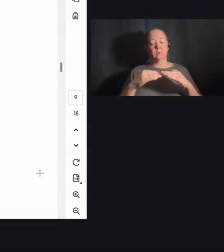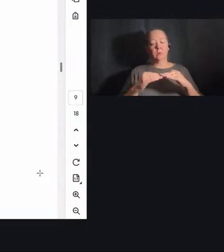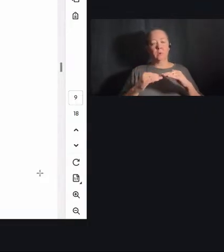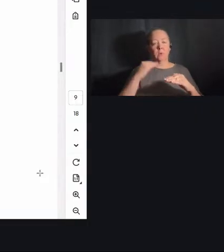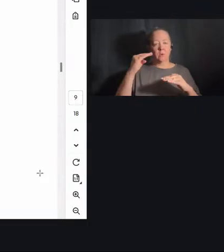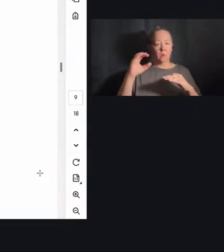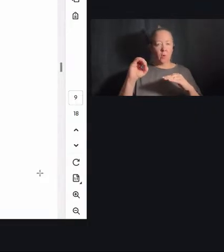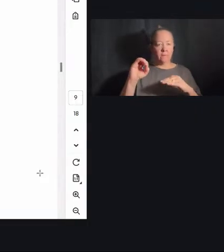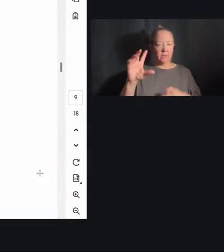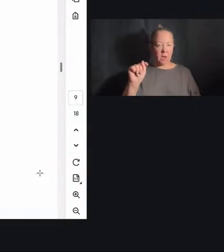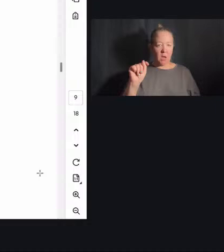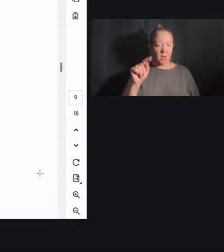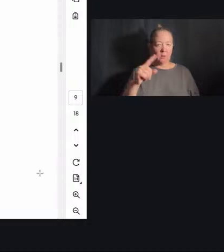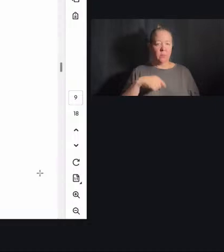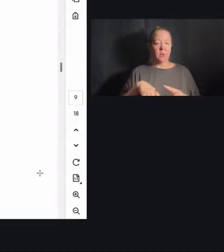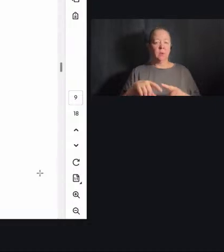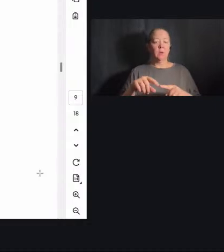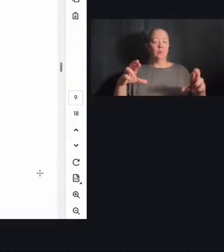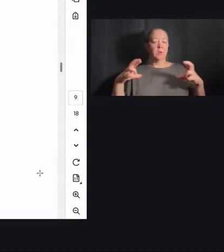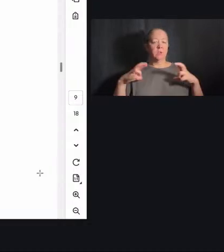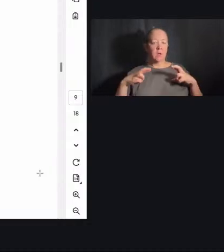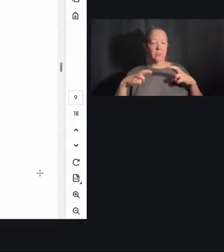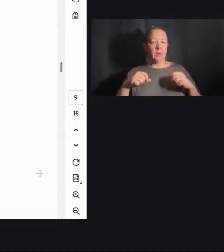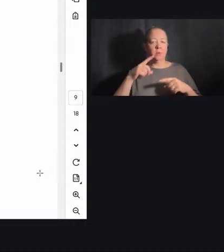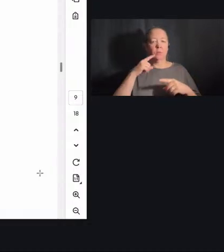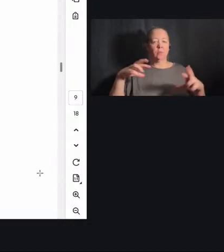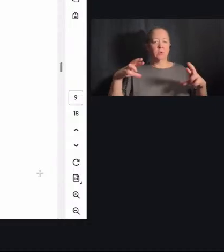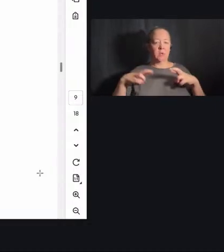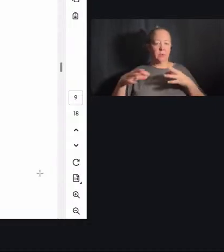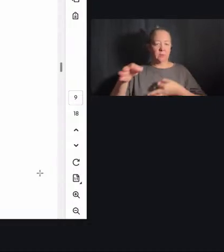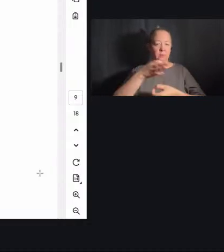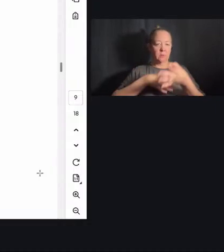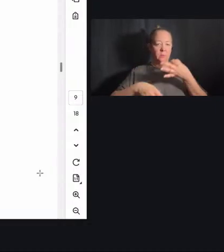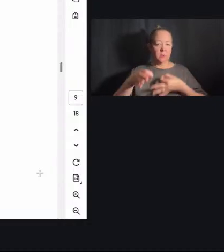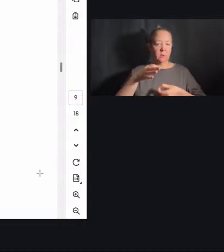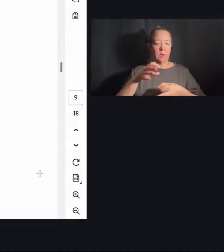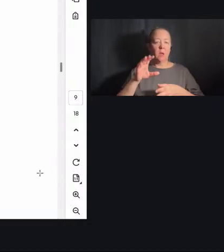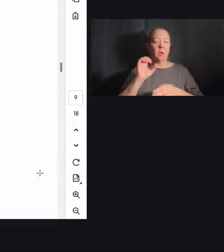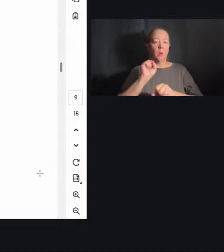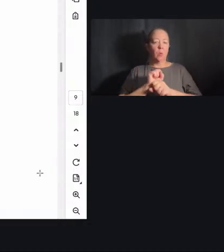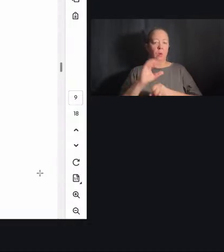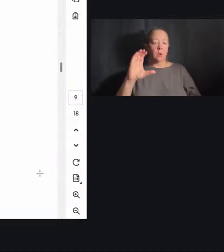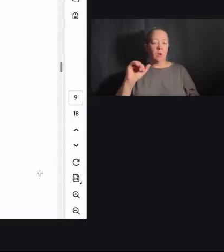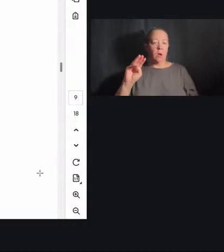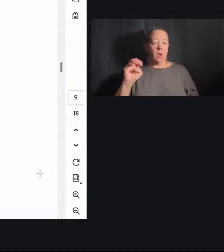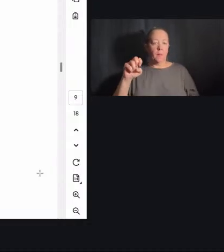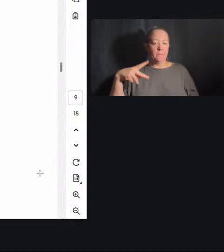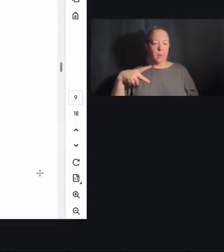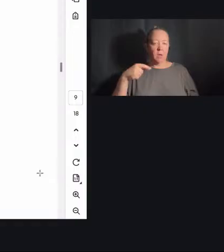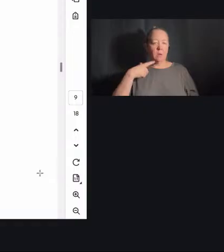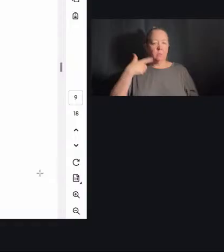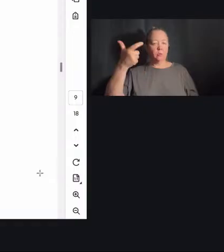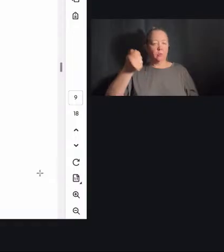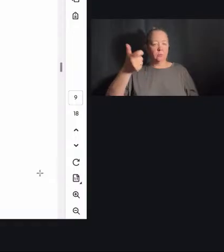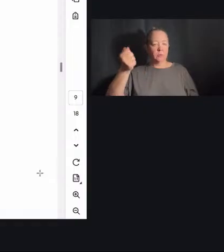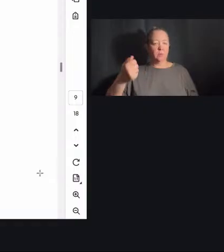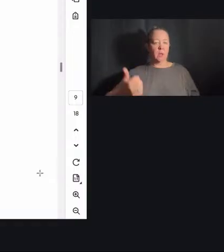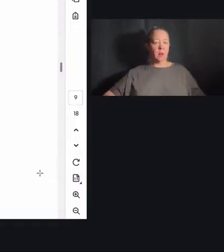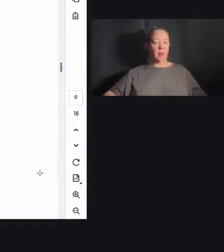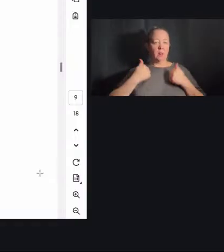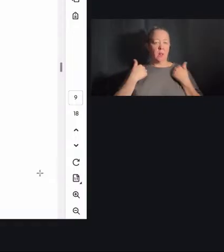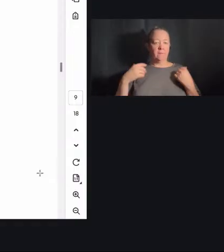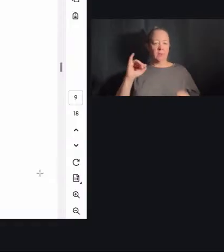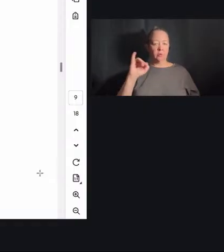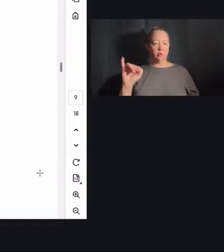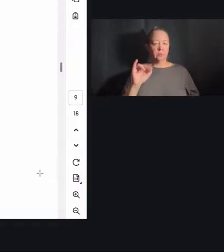supplement, workers' compensation, Social Security, health insurance benefit, life insurance, and